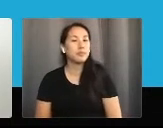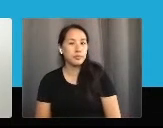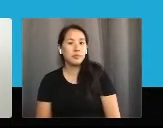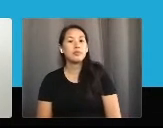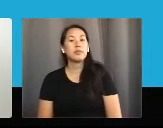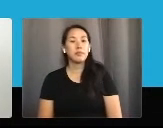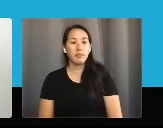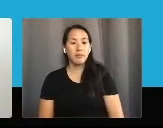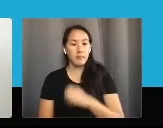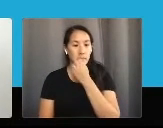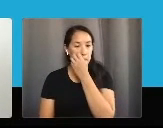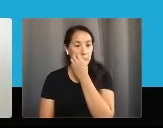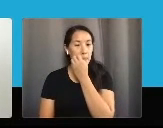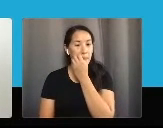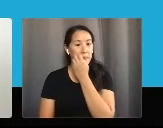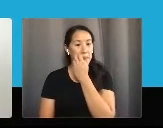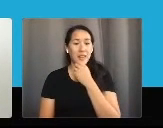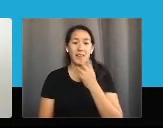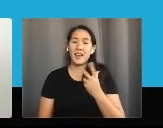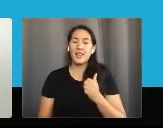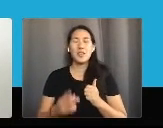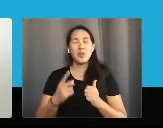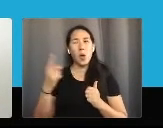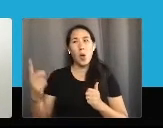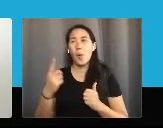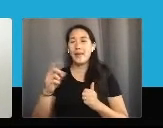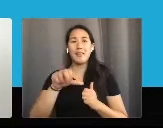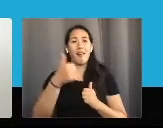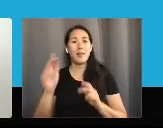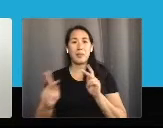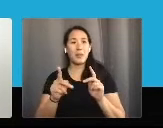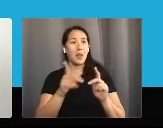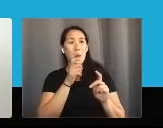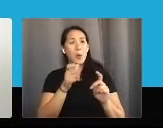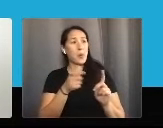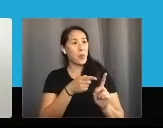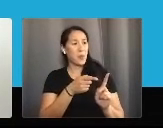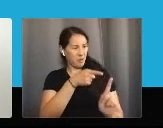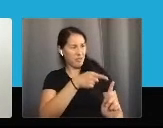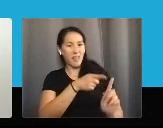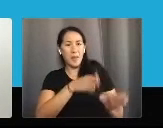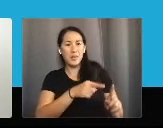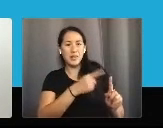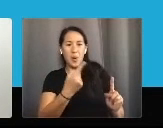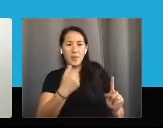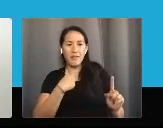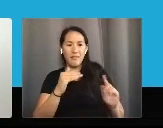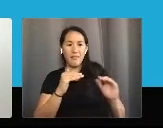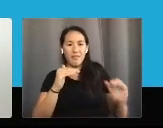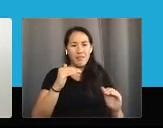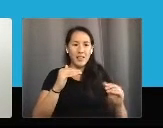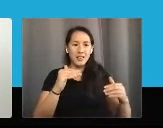There's always someone that has less privilege and power than us. So how are you using your power and privilege to create change in other people's lives?